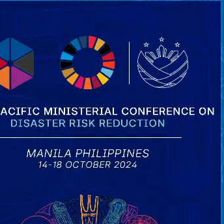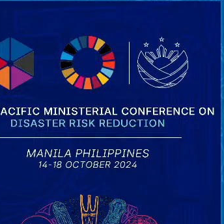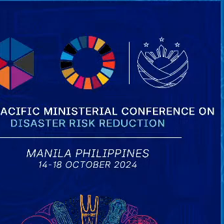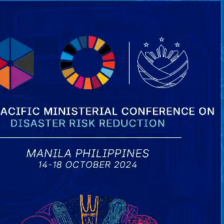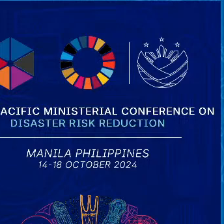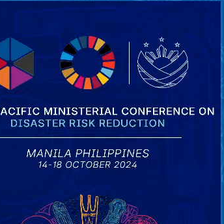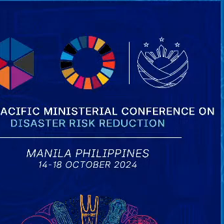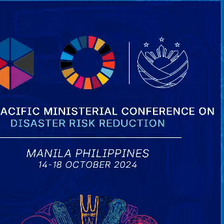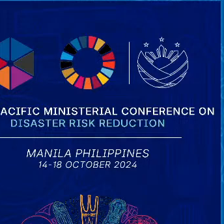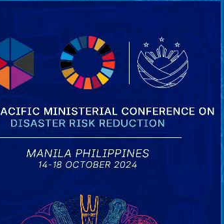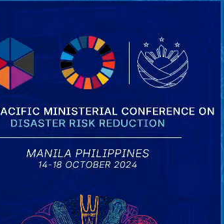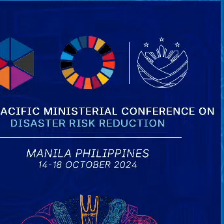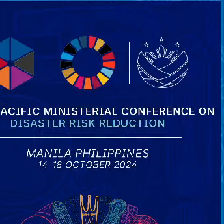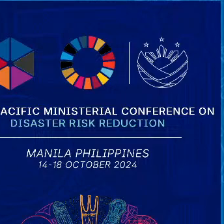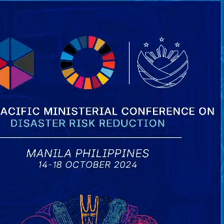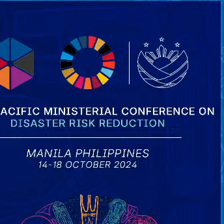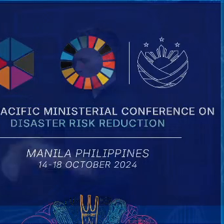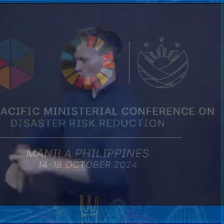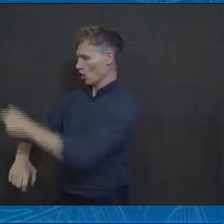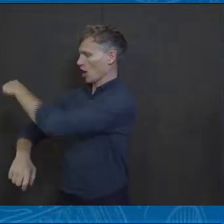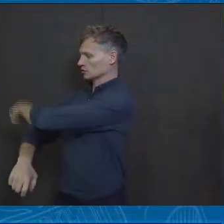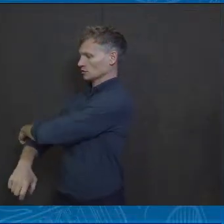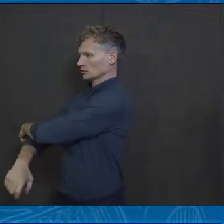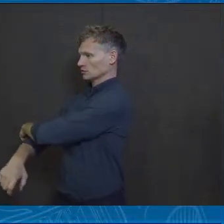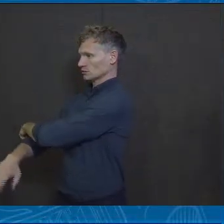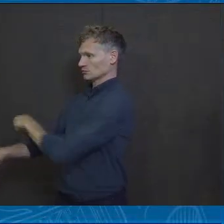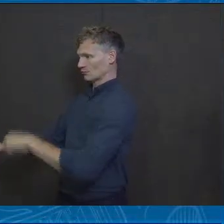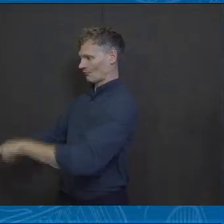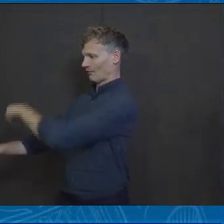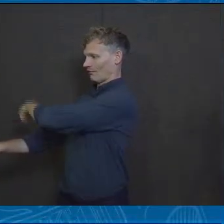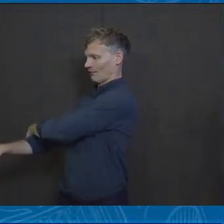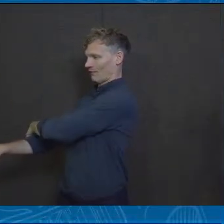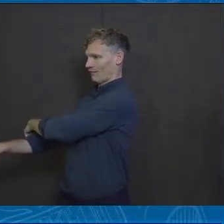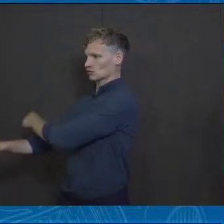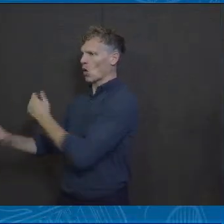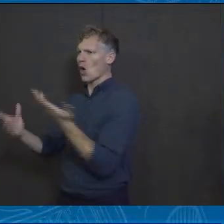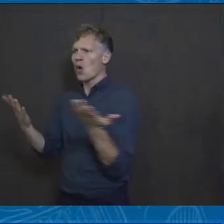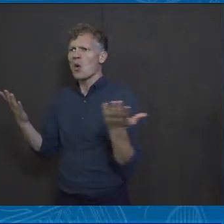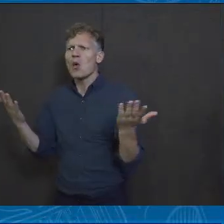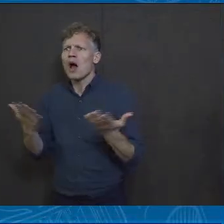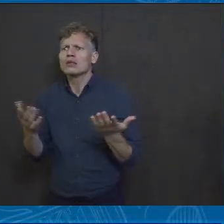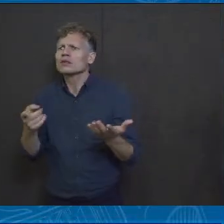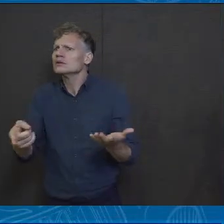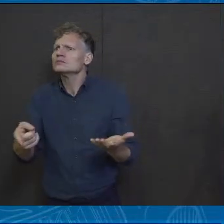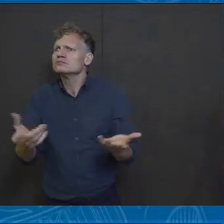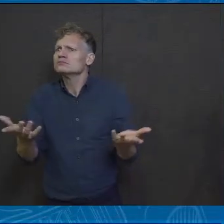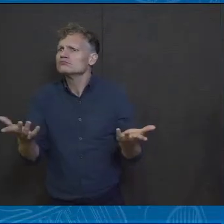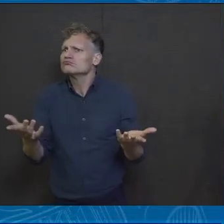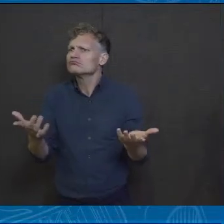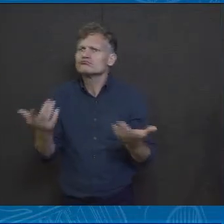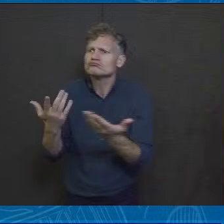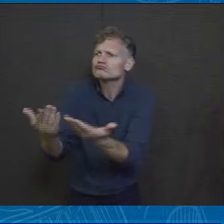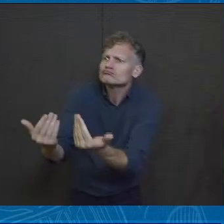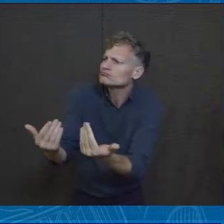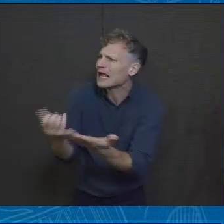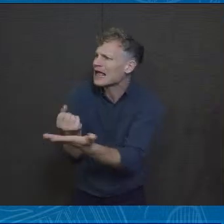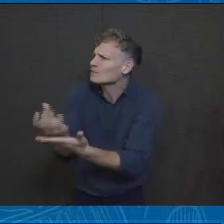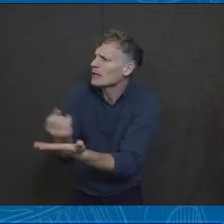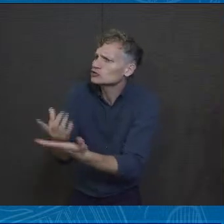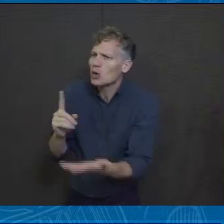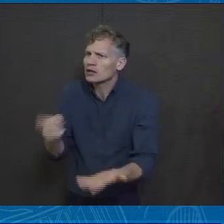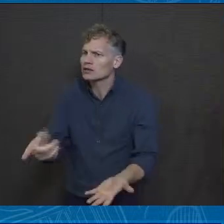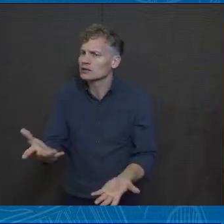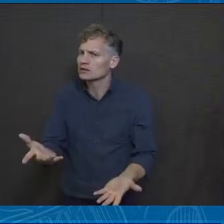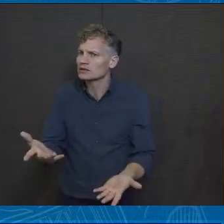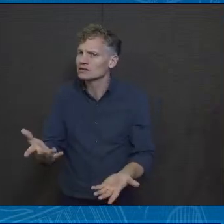receive that we should send her instead of saying 7 days of heavy rain, flash flooding? She will want us